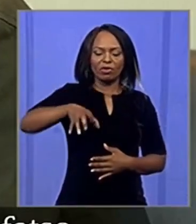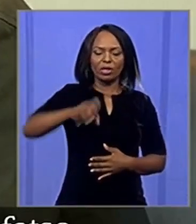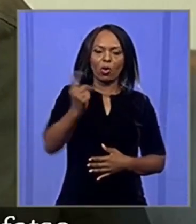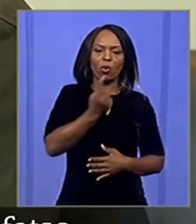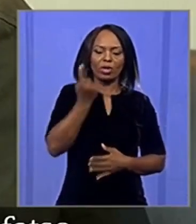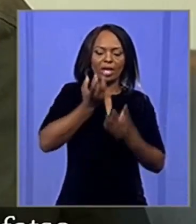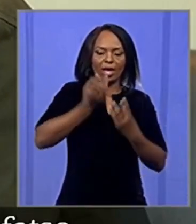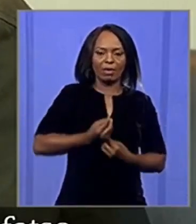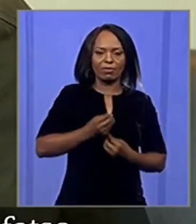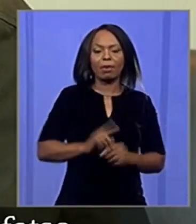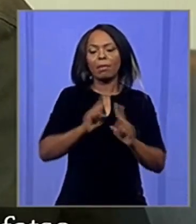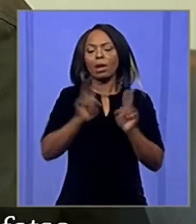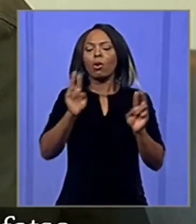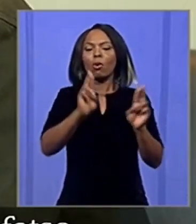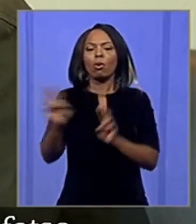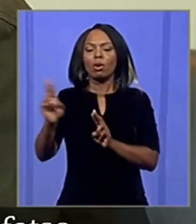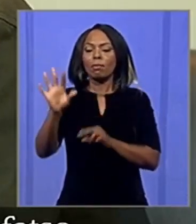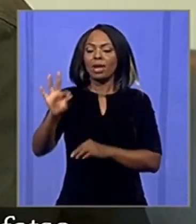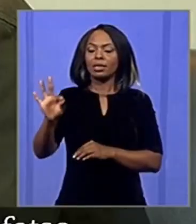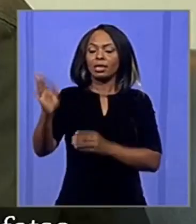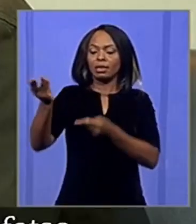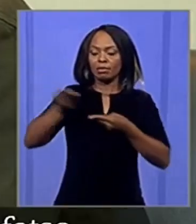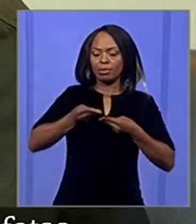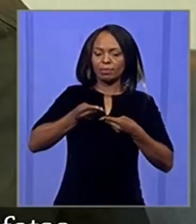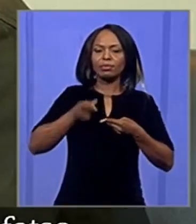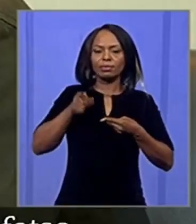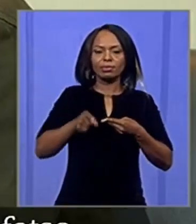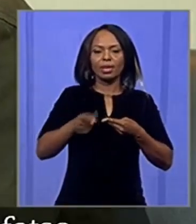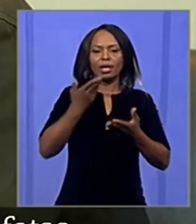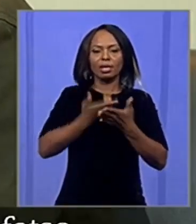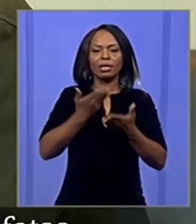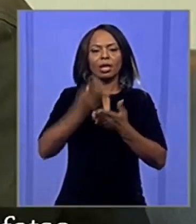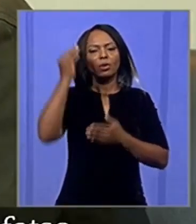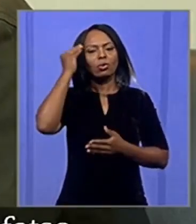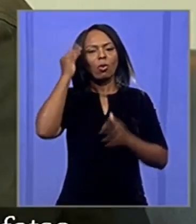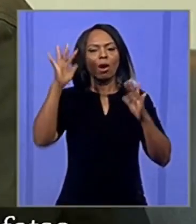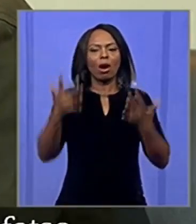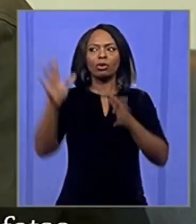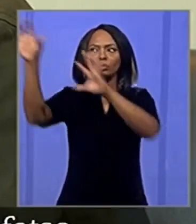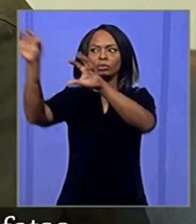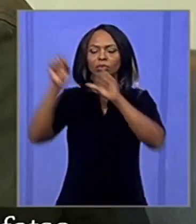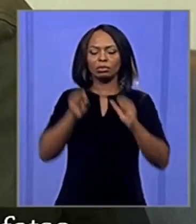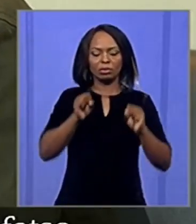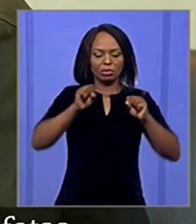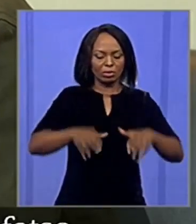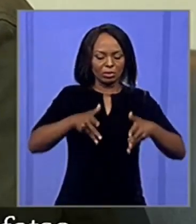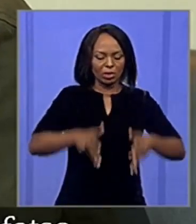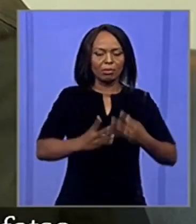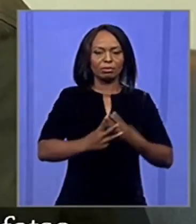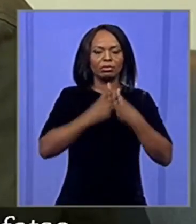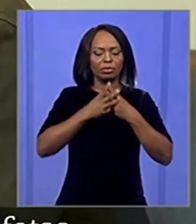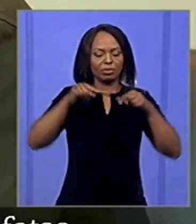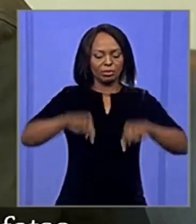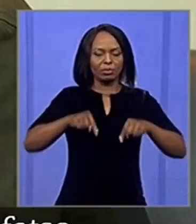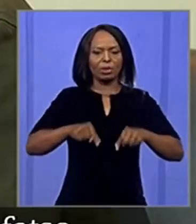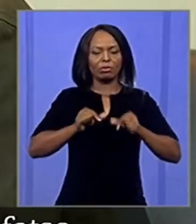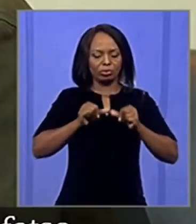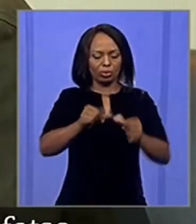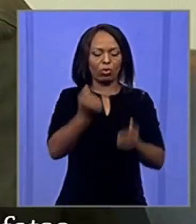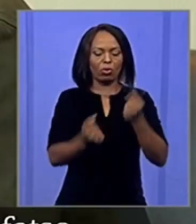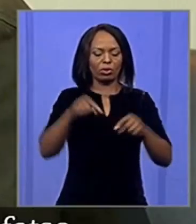hopefully we will get it on Monday, and then we will be able to know how to move and to handle the process in